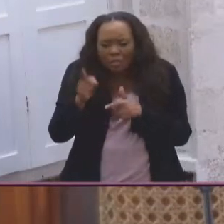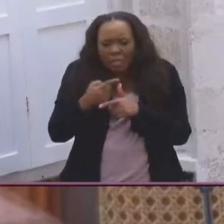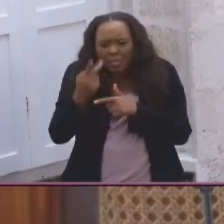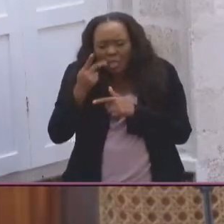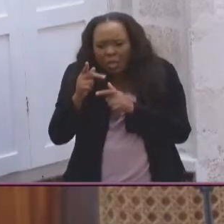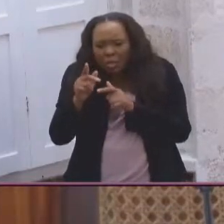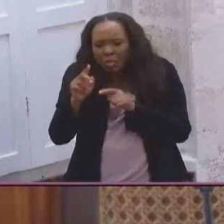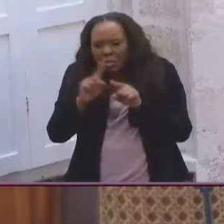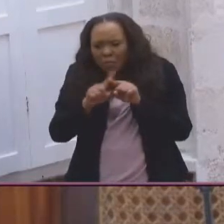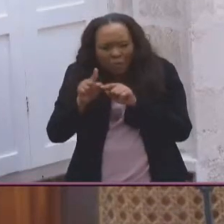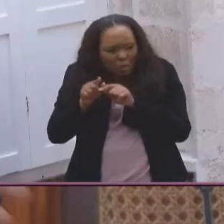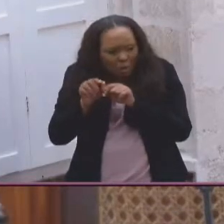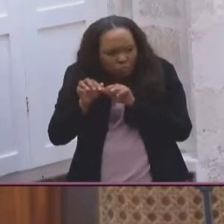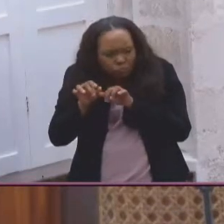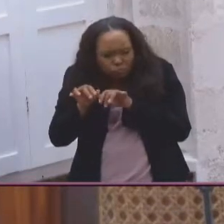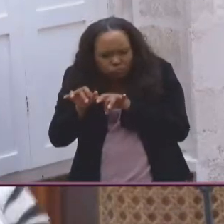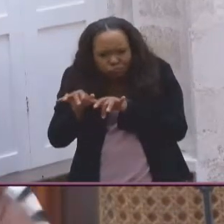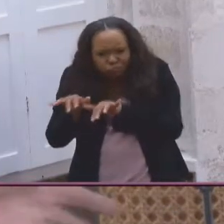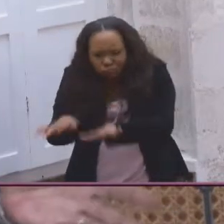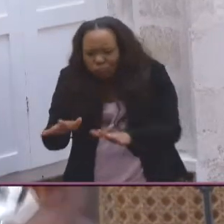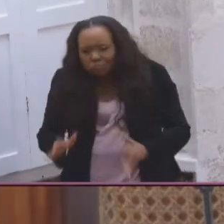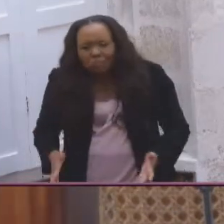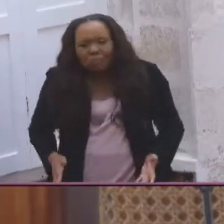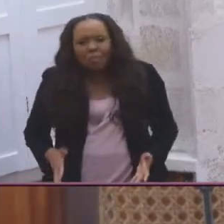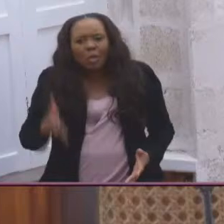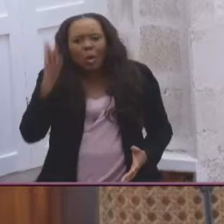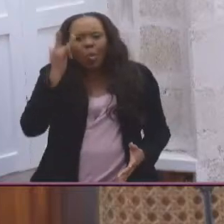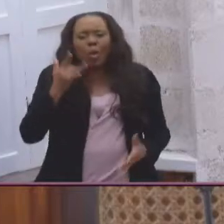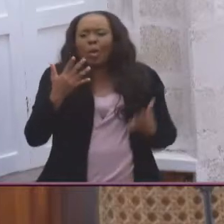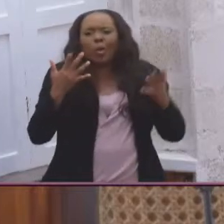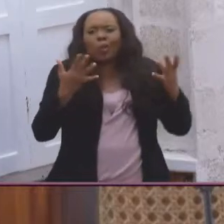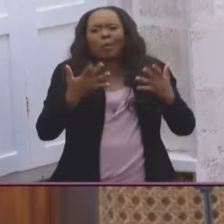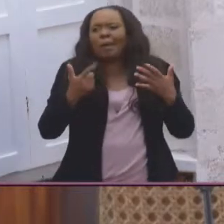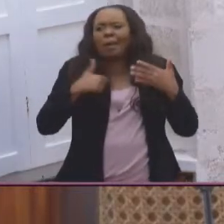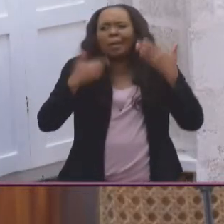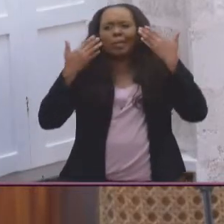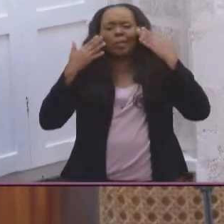Or herd of rats. It sounds good though. A herd of rats, right?